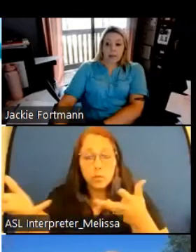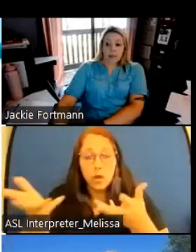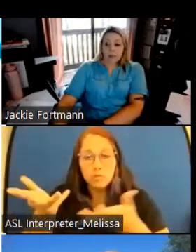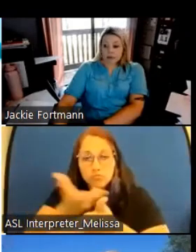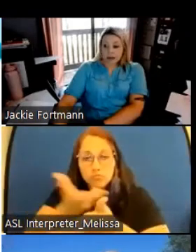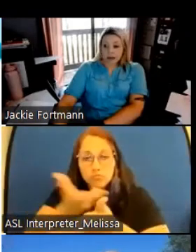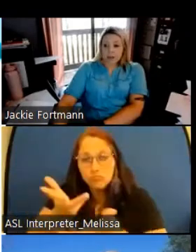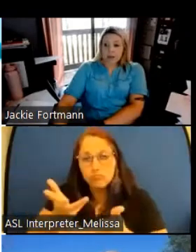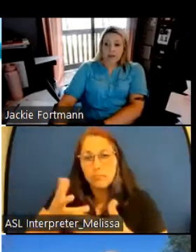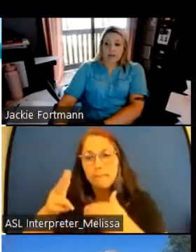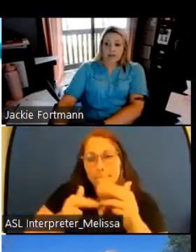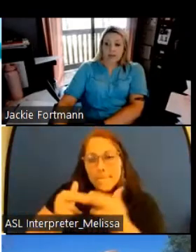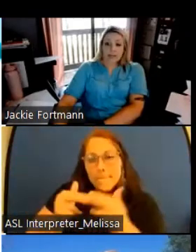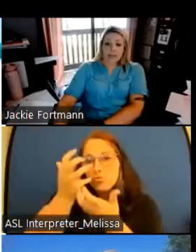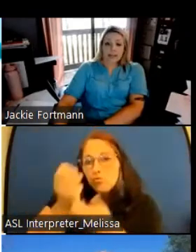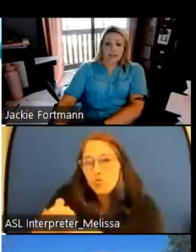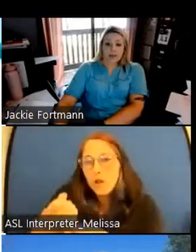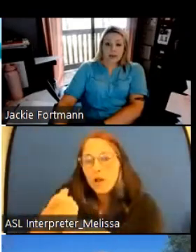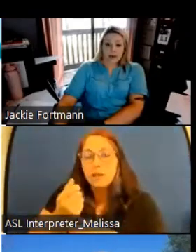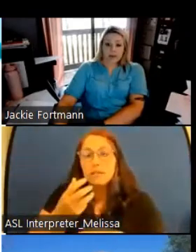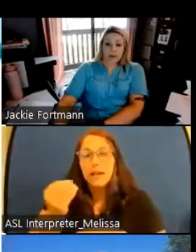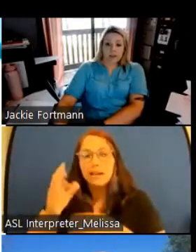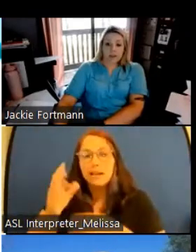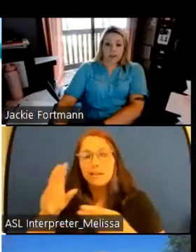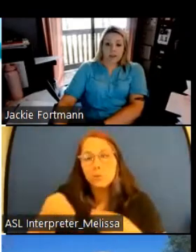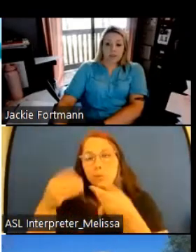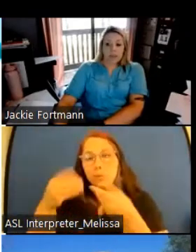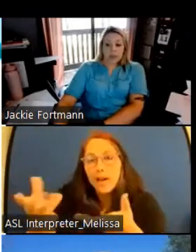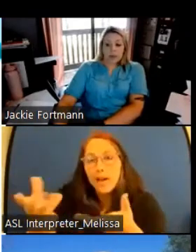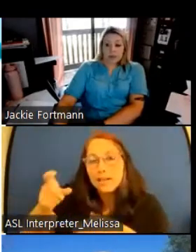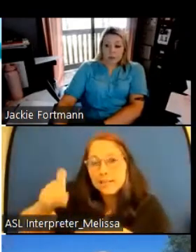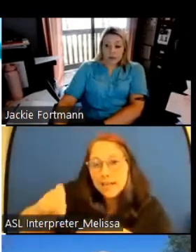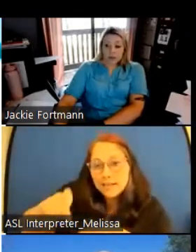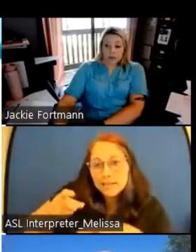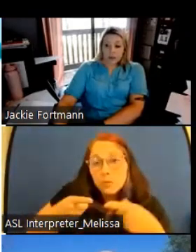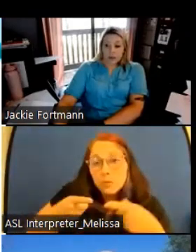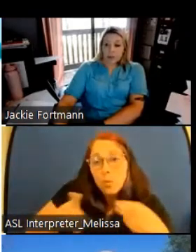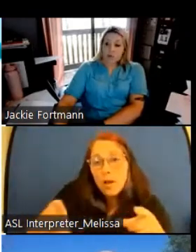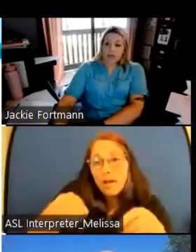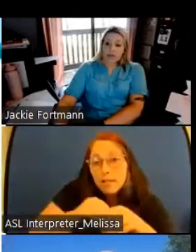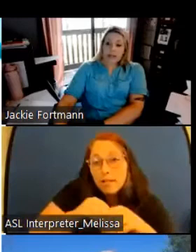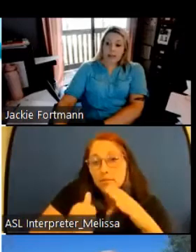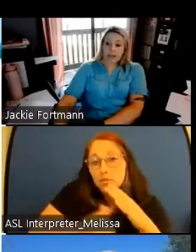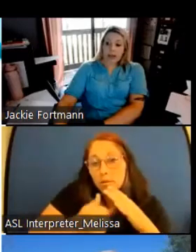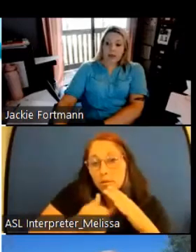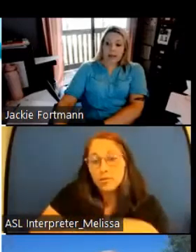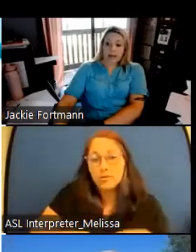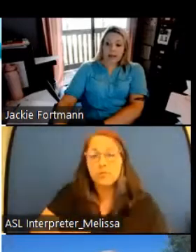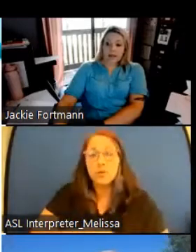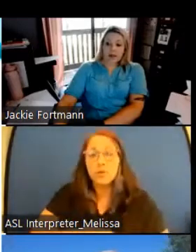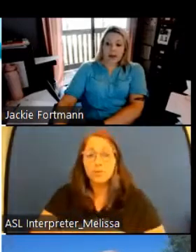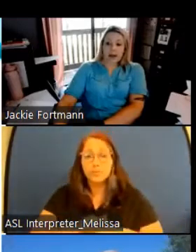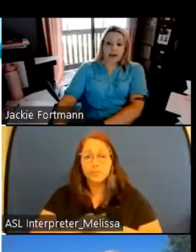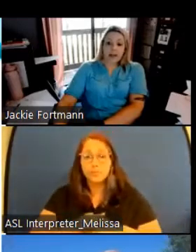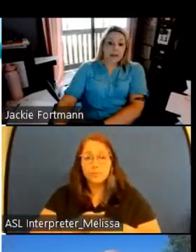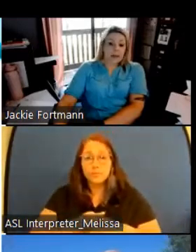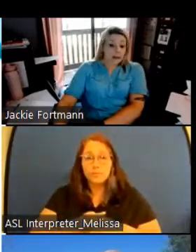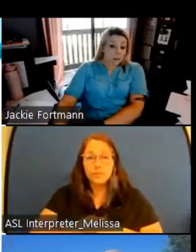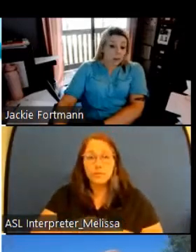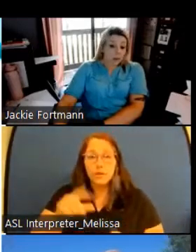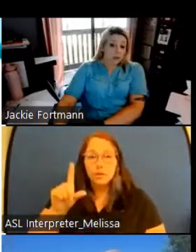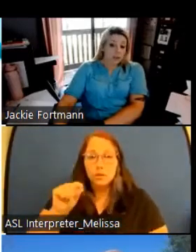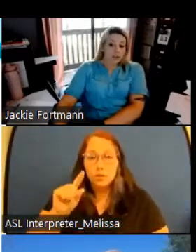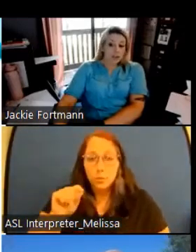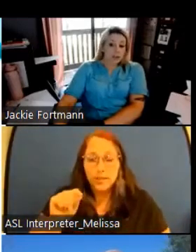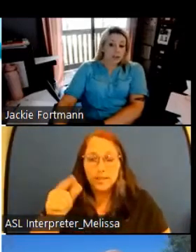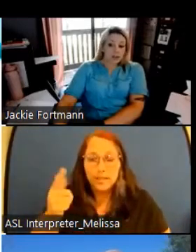meantime, provide them with necessities while they are unsheltered. The 2021 point in time count identified